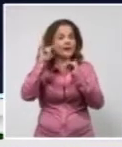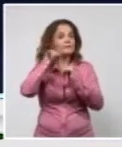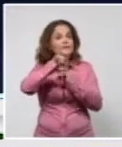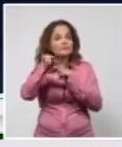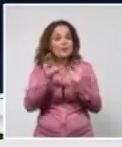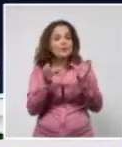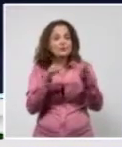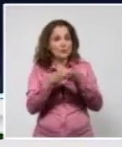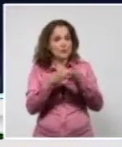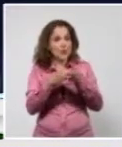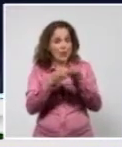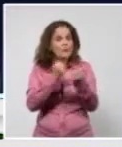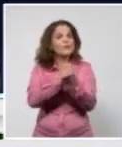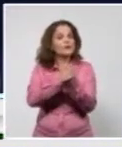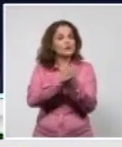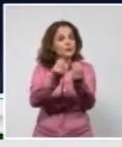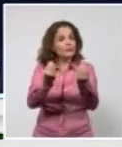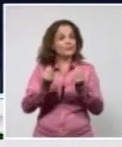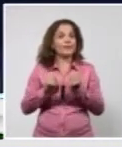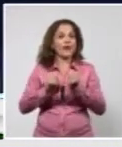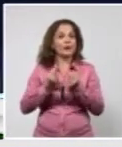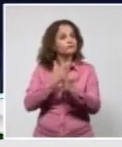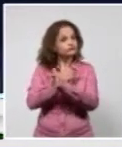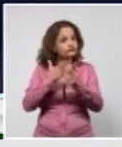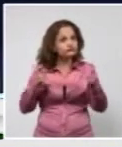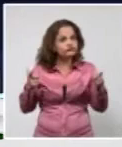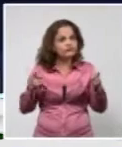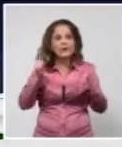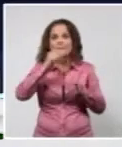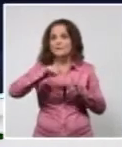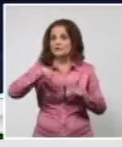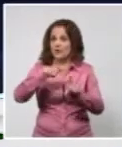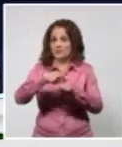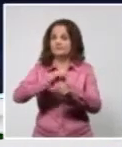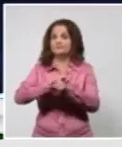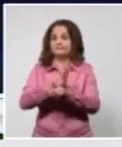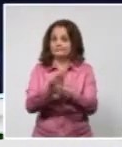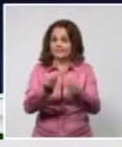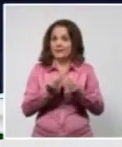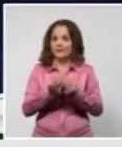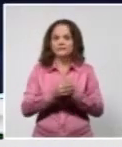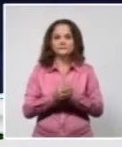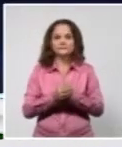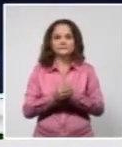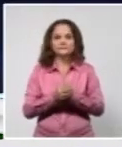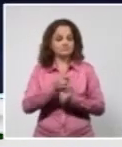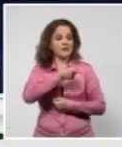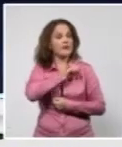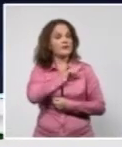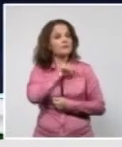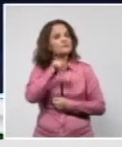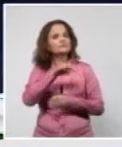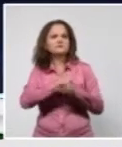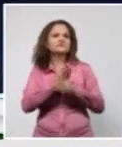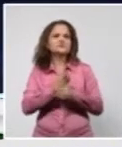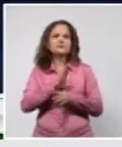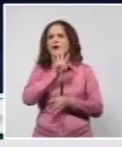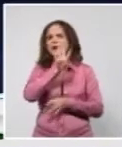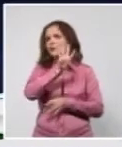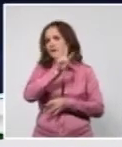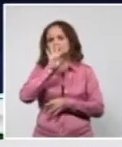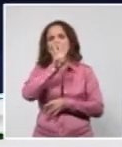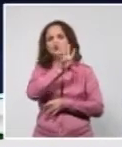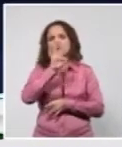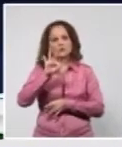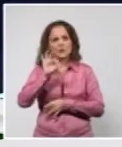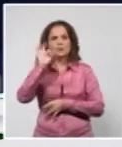the disease abroad. Thus, the figure of 441 imported cases remains unchanged.